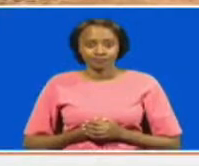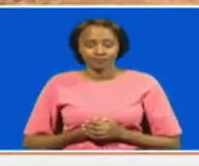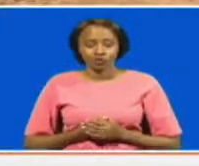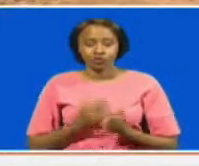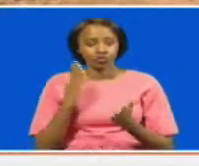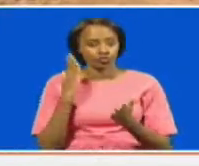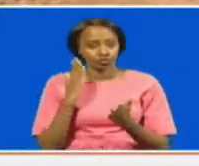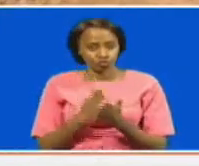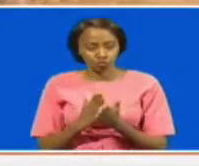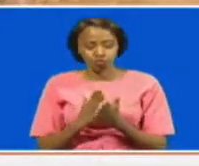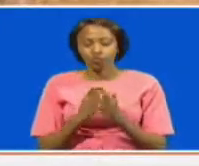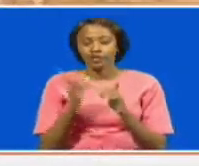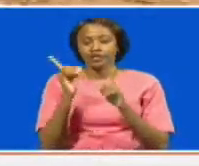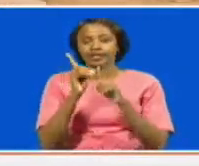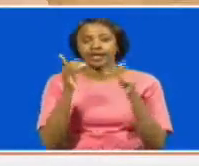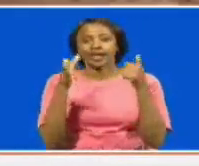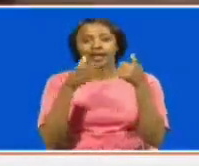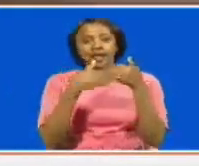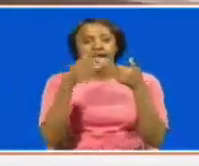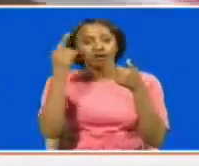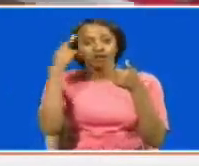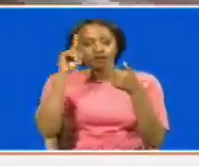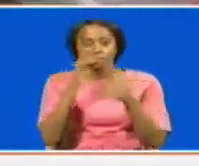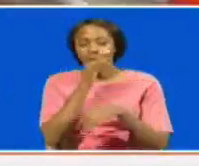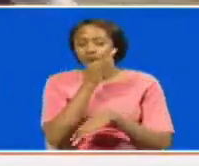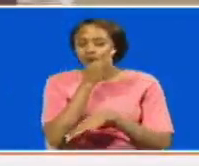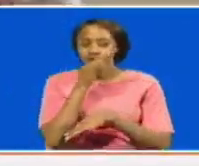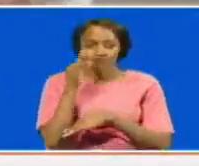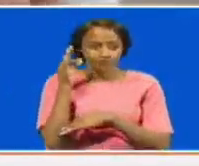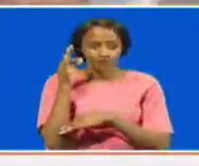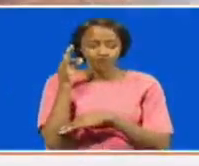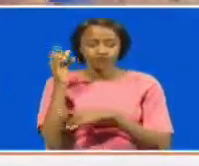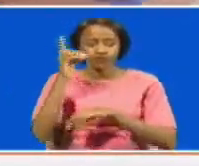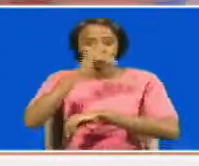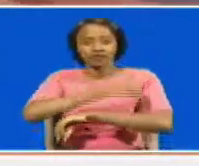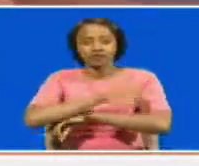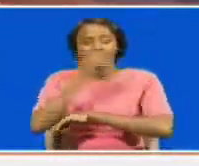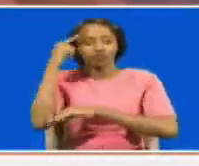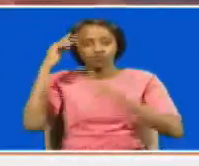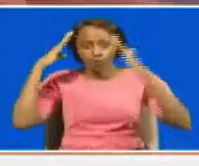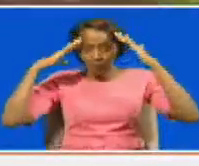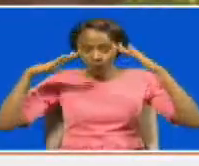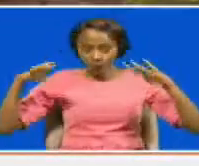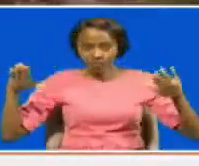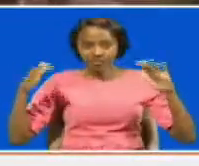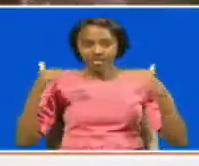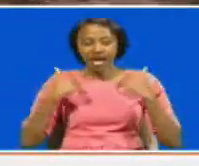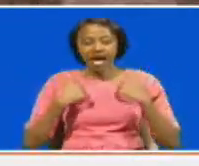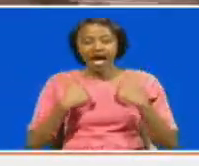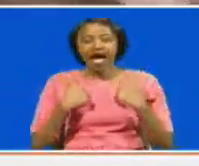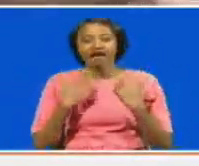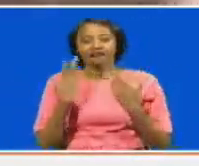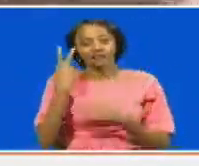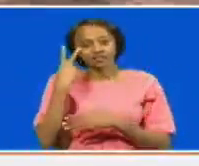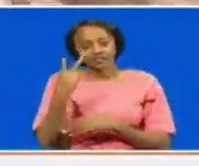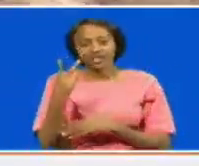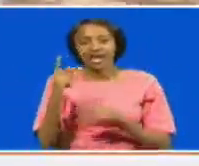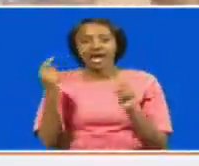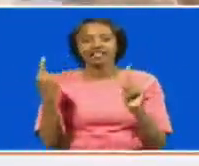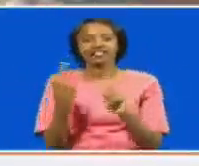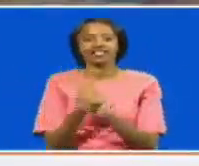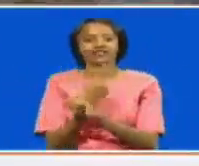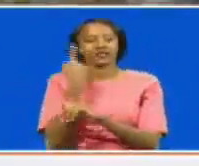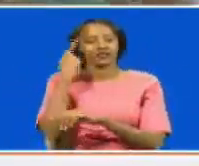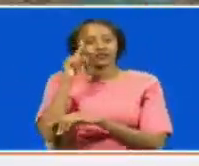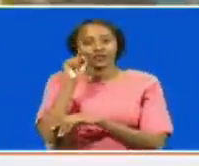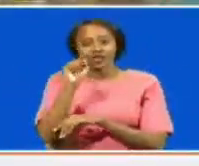It is the ninth day of the holy month of Ramadan. Ahmed Sheikh Ali, a resident of United States, is making a difference in his community. He has gone an